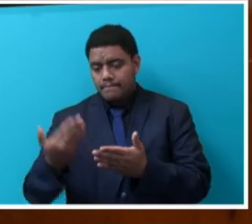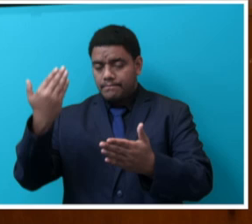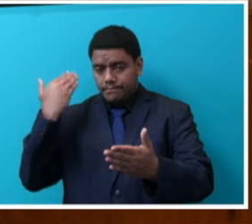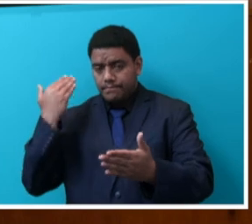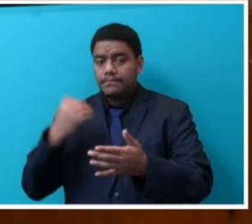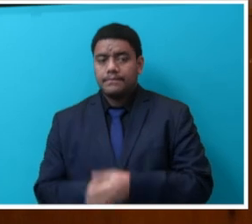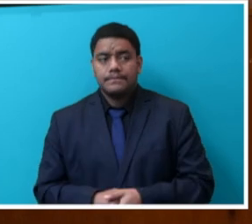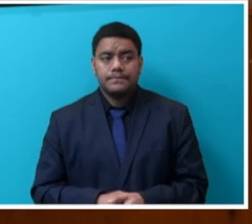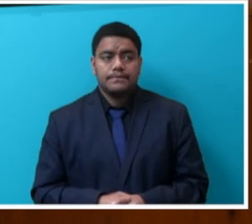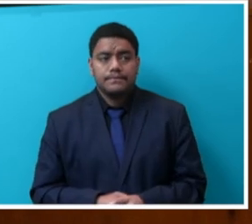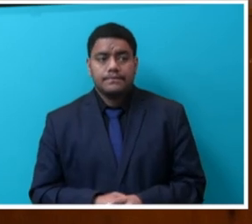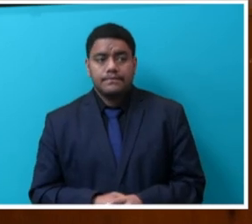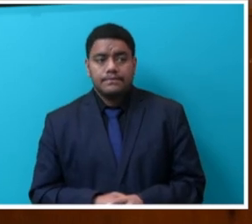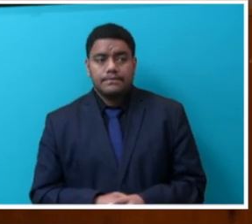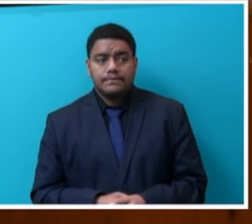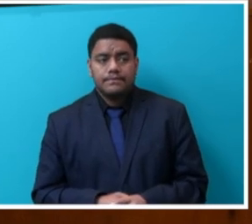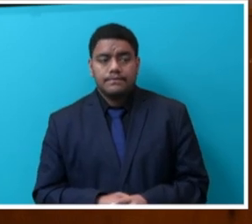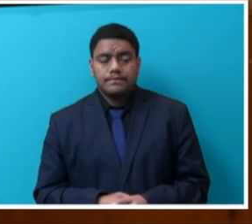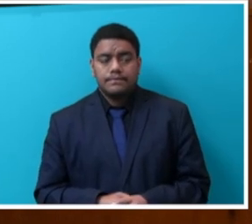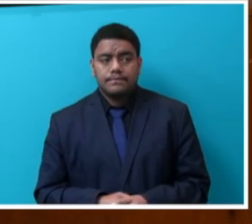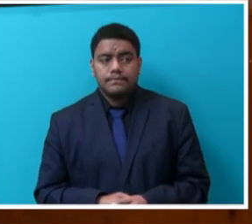easy as it seems.